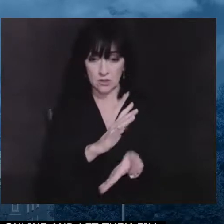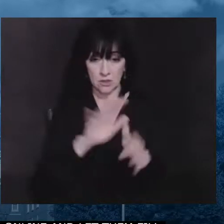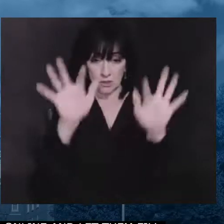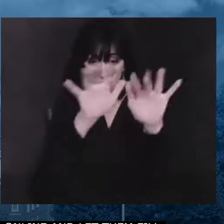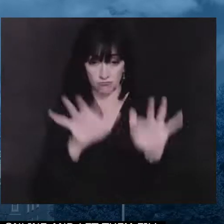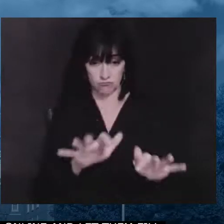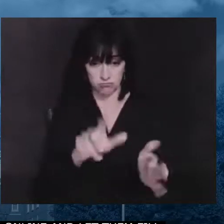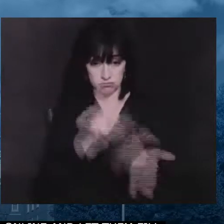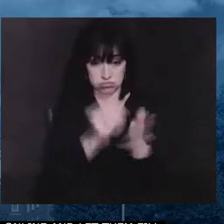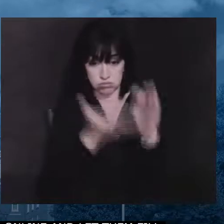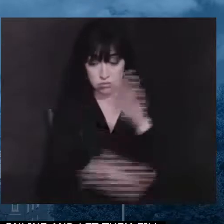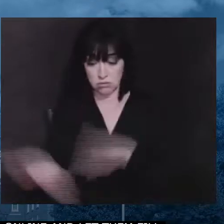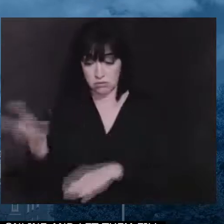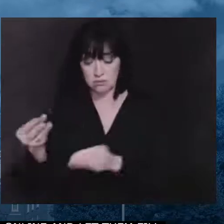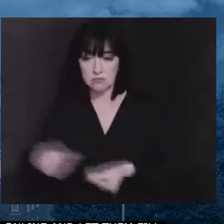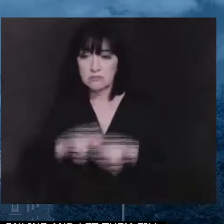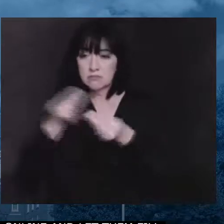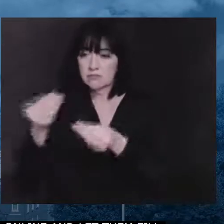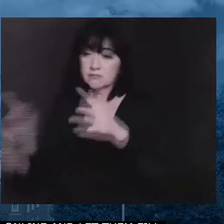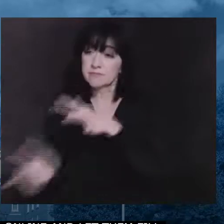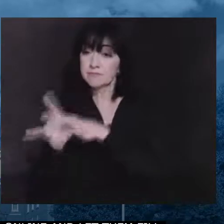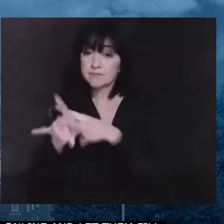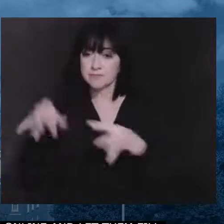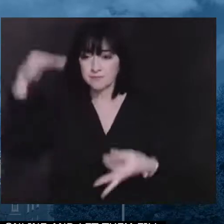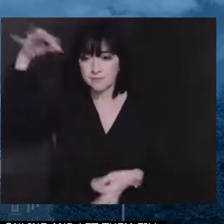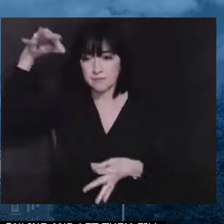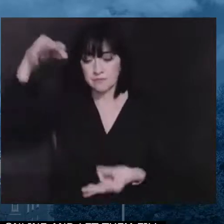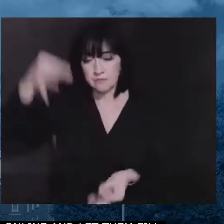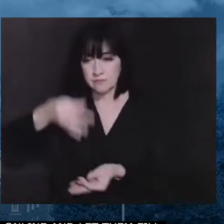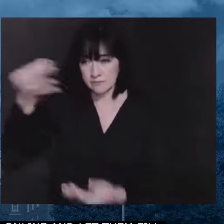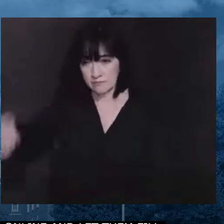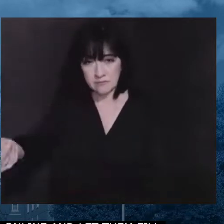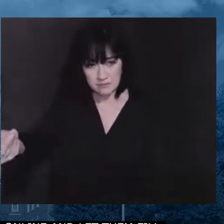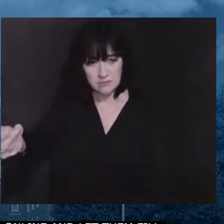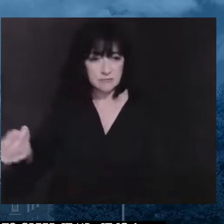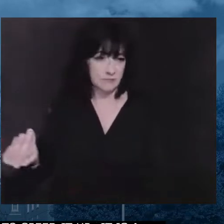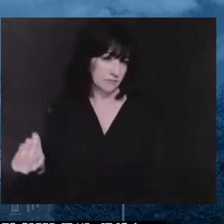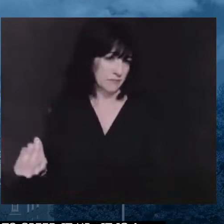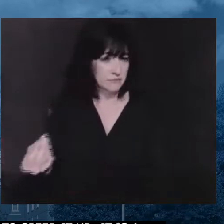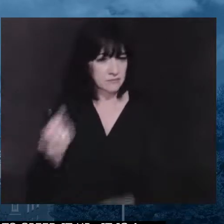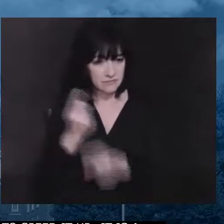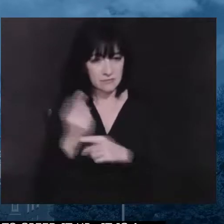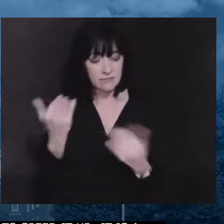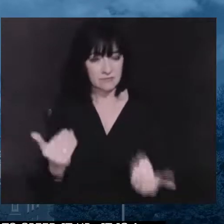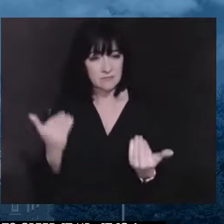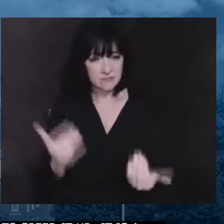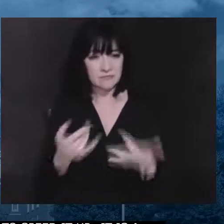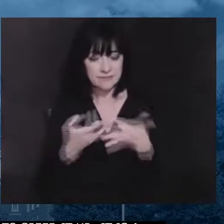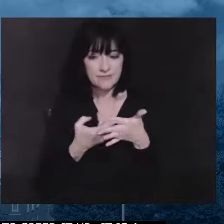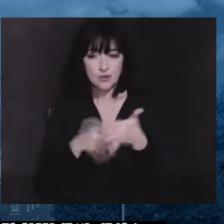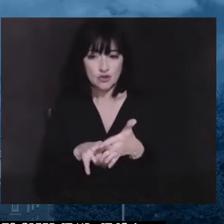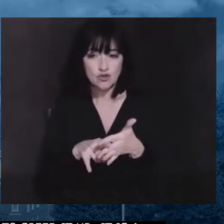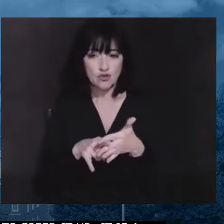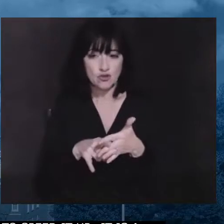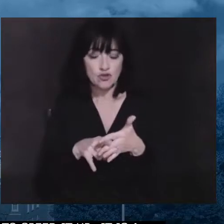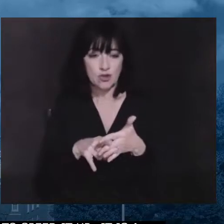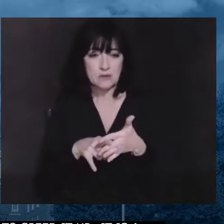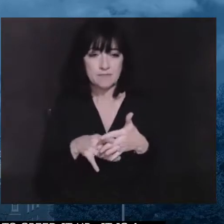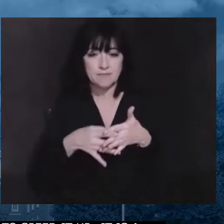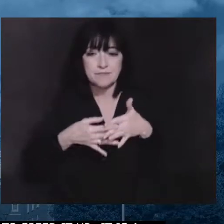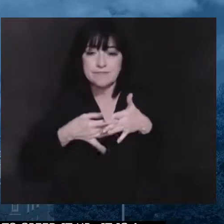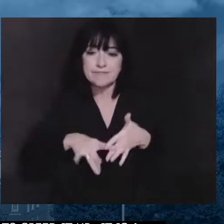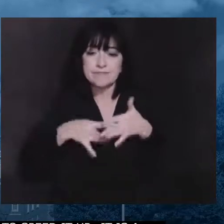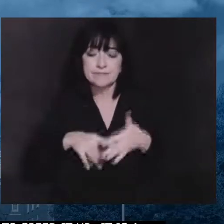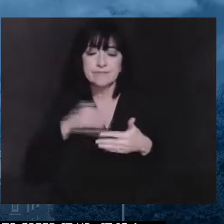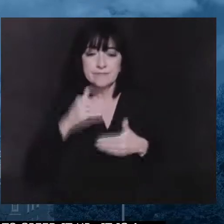more cumbersome, but I think we're going to work on to see how we can expedite that. So that's why we're kind of starting small, doing the crawl, walk, run with this.